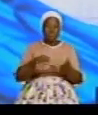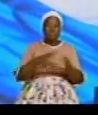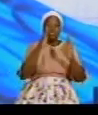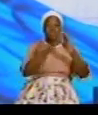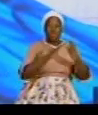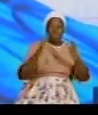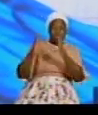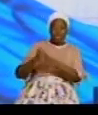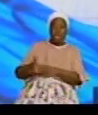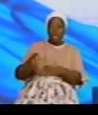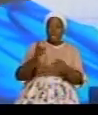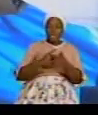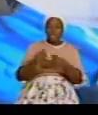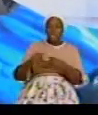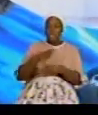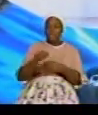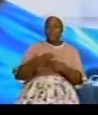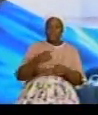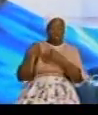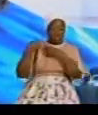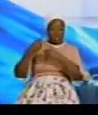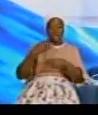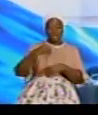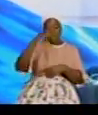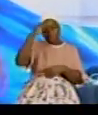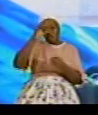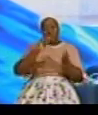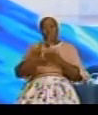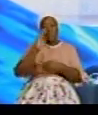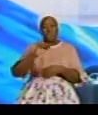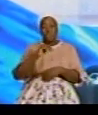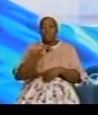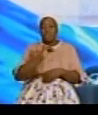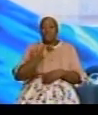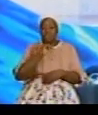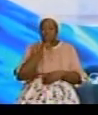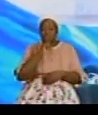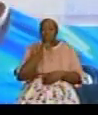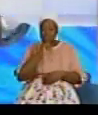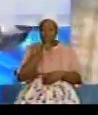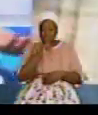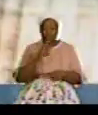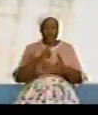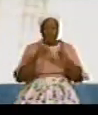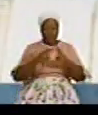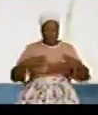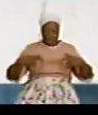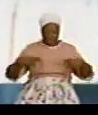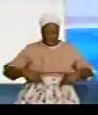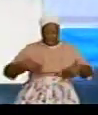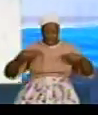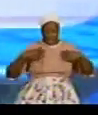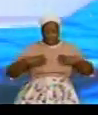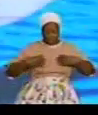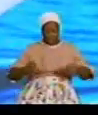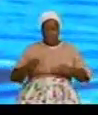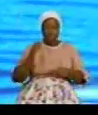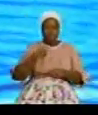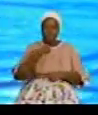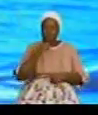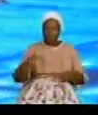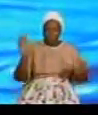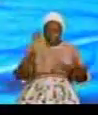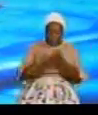holy and healthy cannot marry the woman that has the leprosy, we say the same thing, that